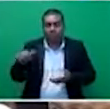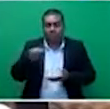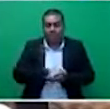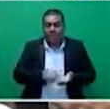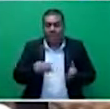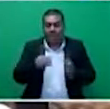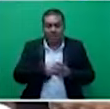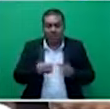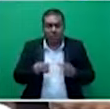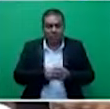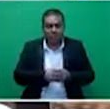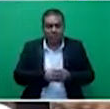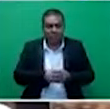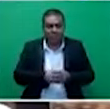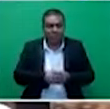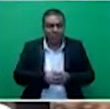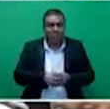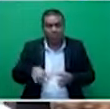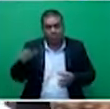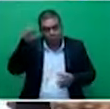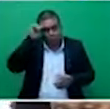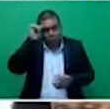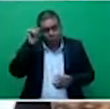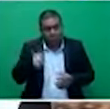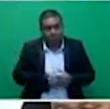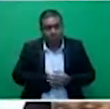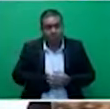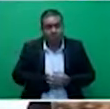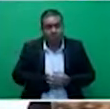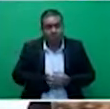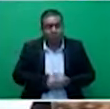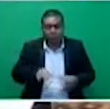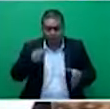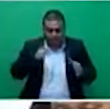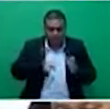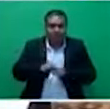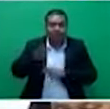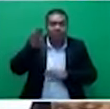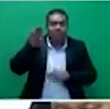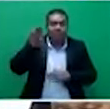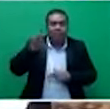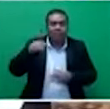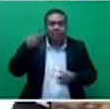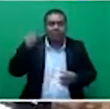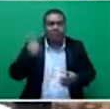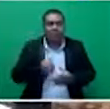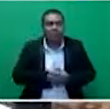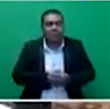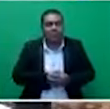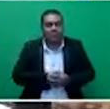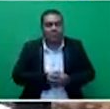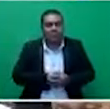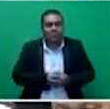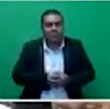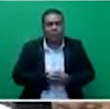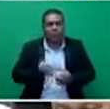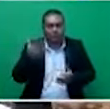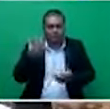when the share price have dropped, knowing full well that the share price will increase very soon because business back and booming, you'll get a huge